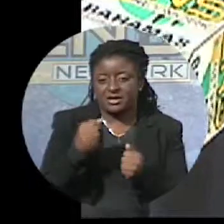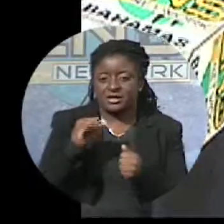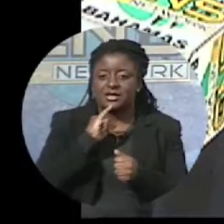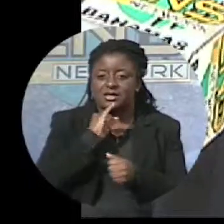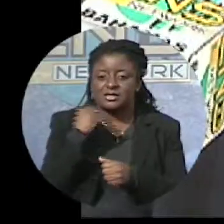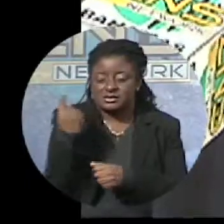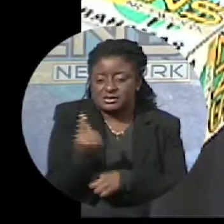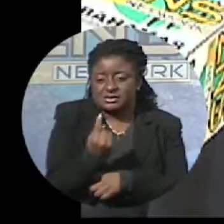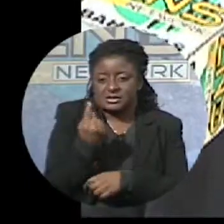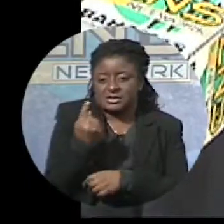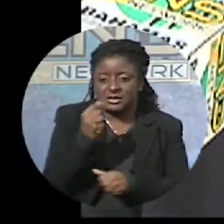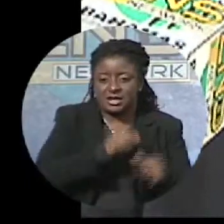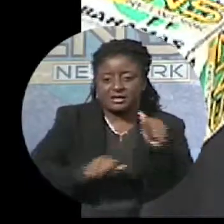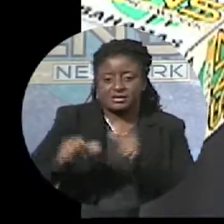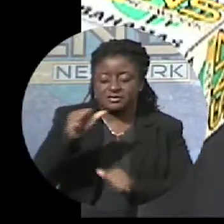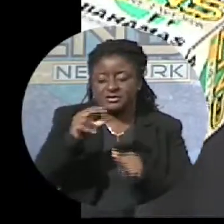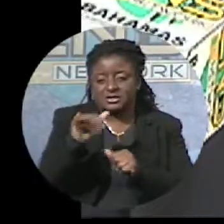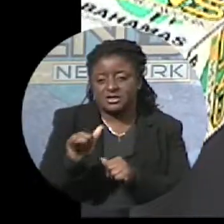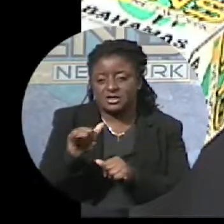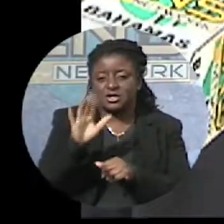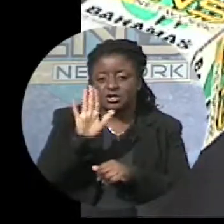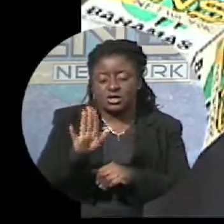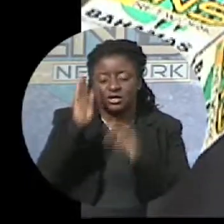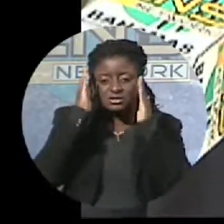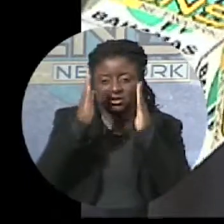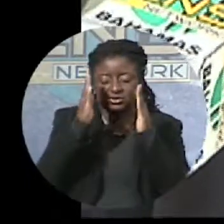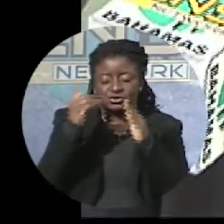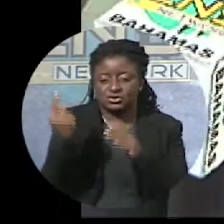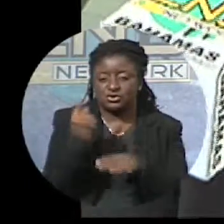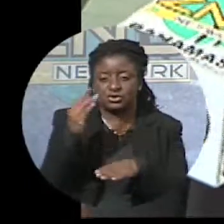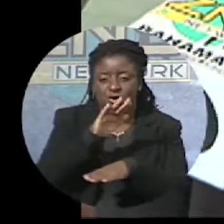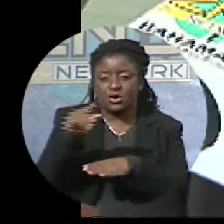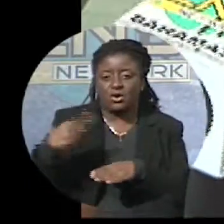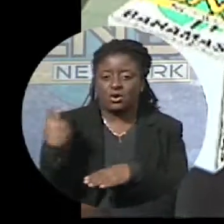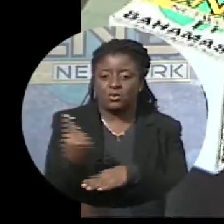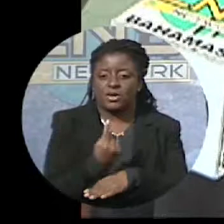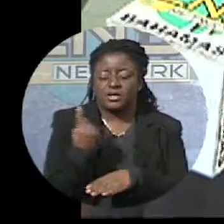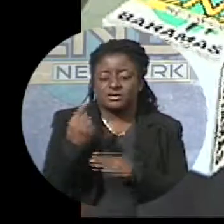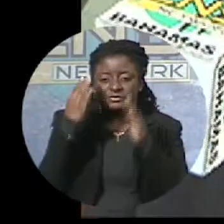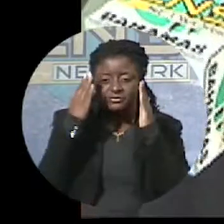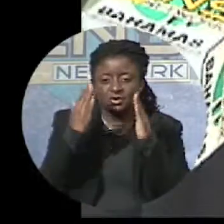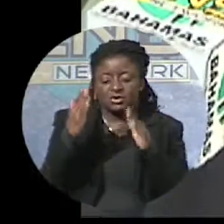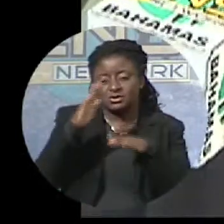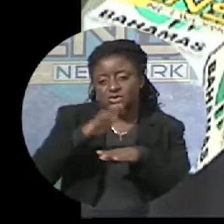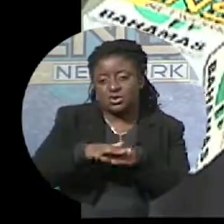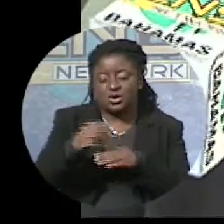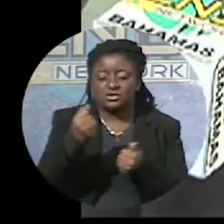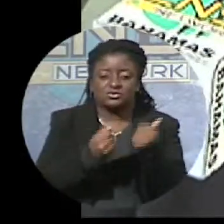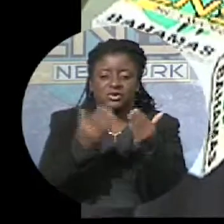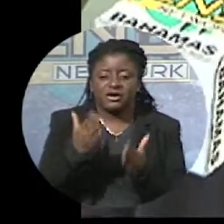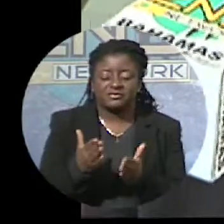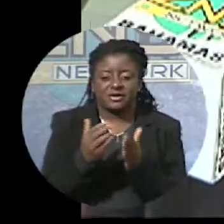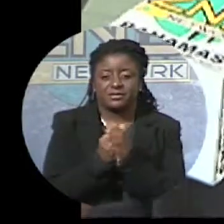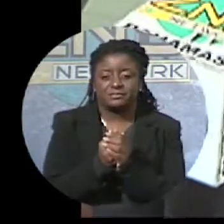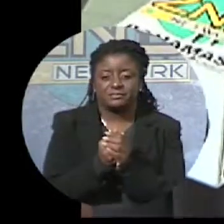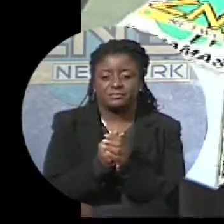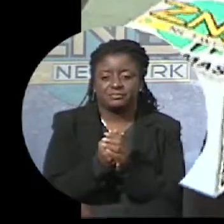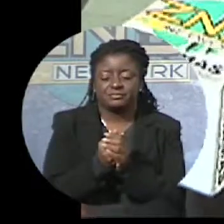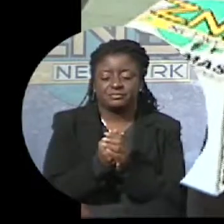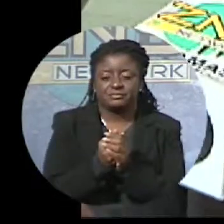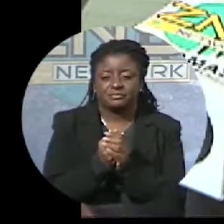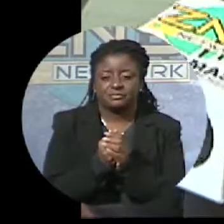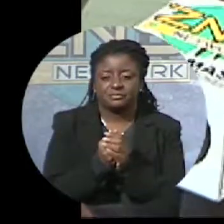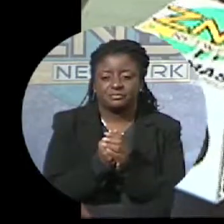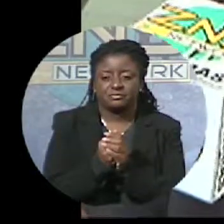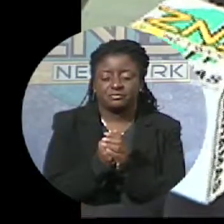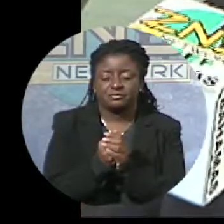always be focused on driving. And if it is that you need to use a cell phone or to use some other device, that you should pull to the side of the